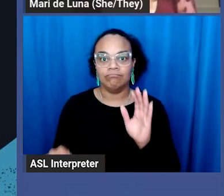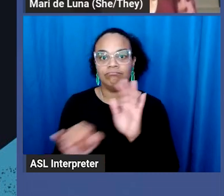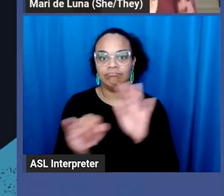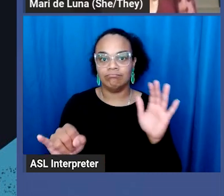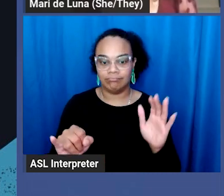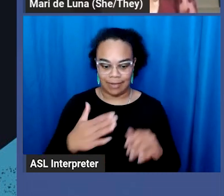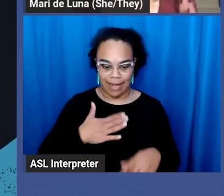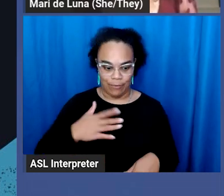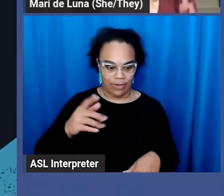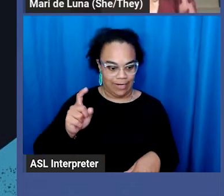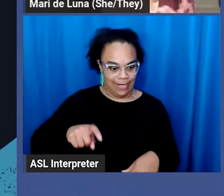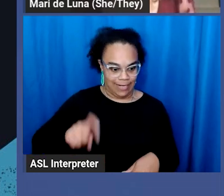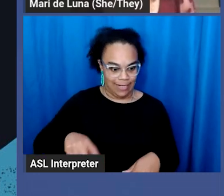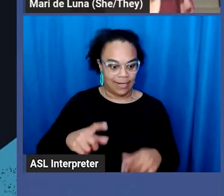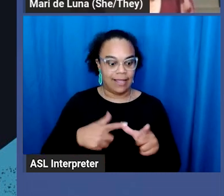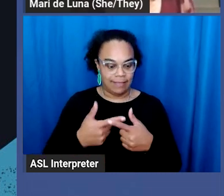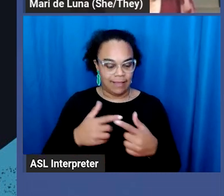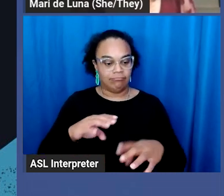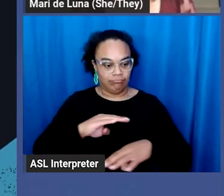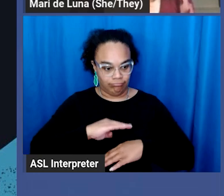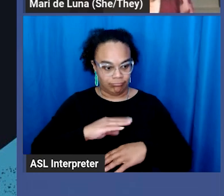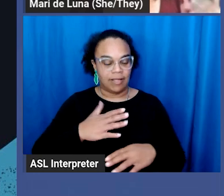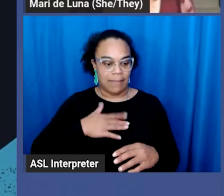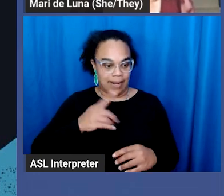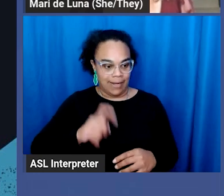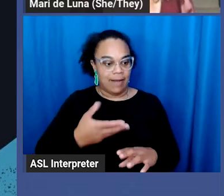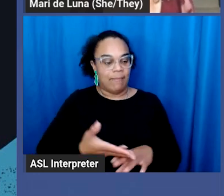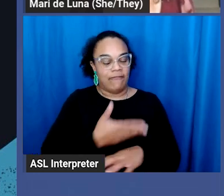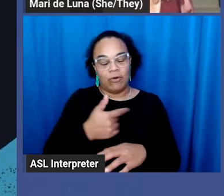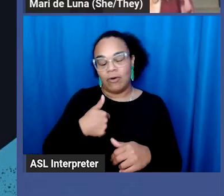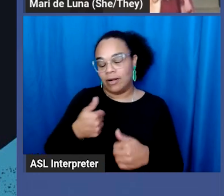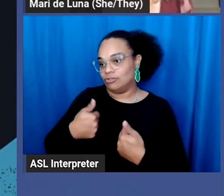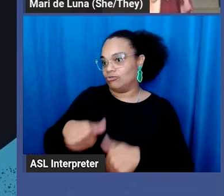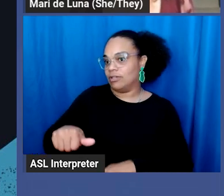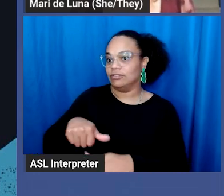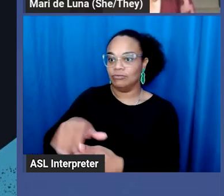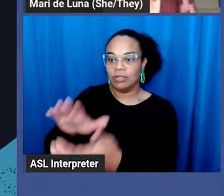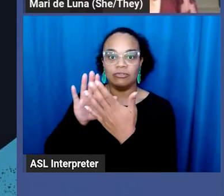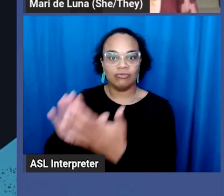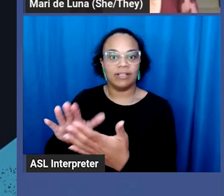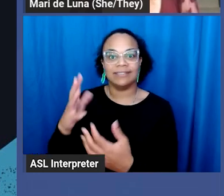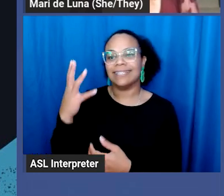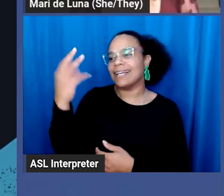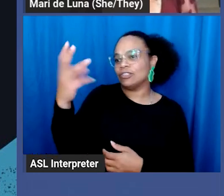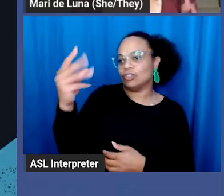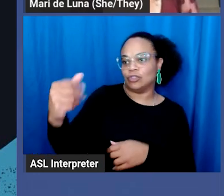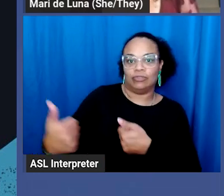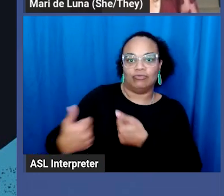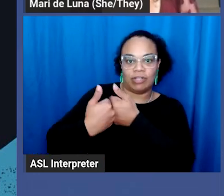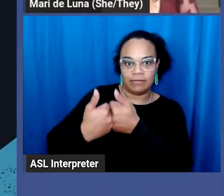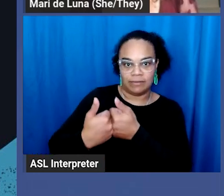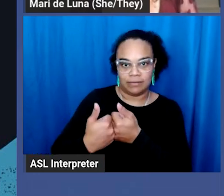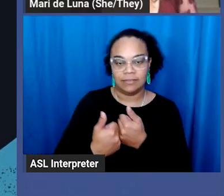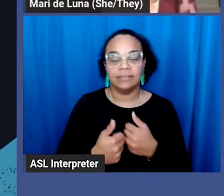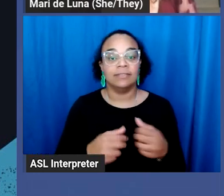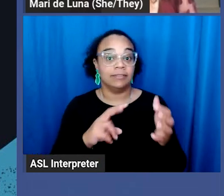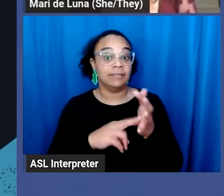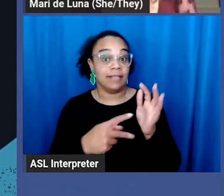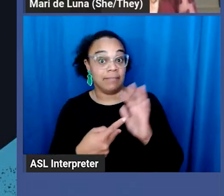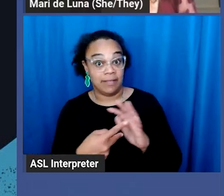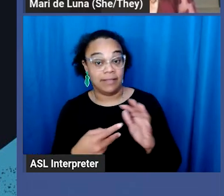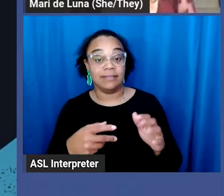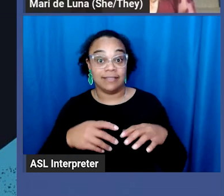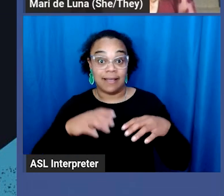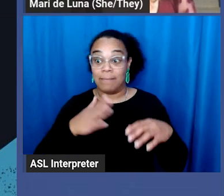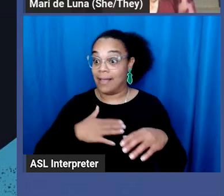and meeting our own needs before we can address external challenges. This can ensure that actions come